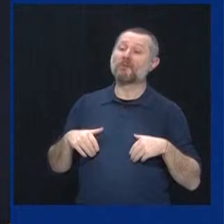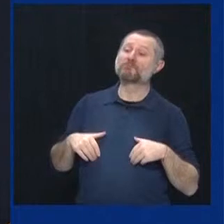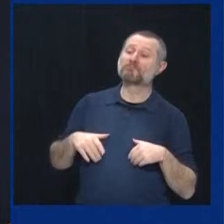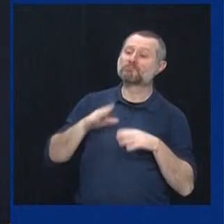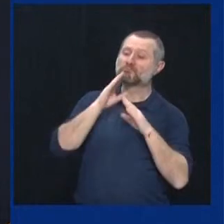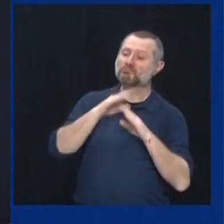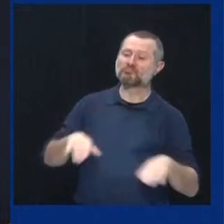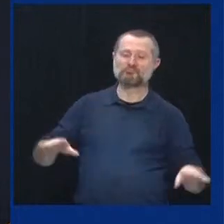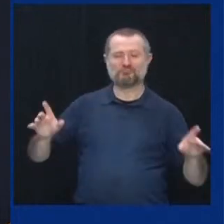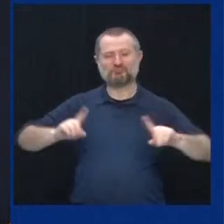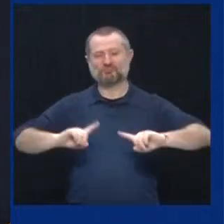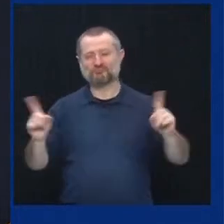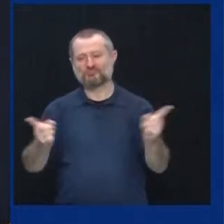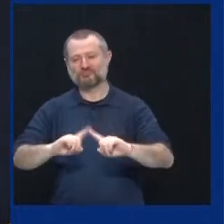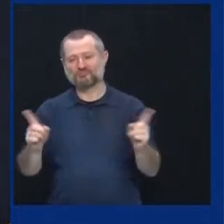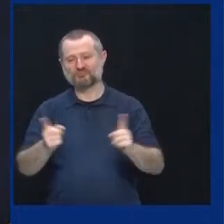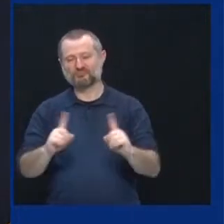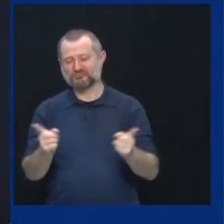not.